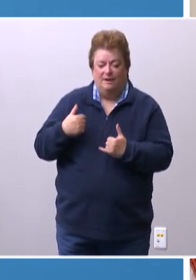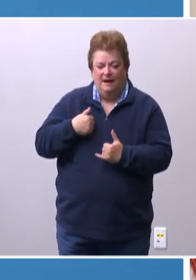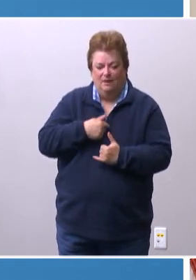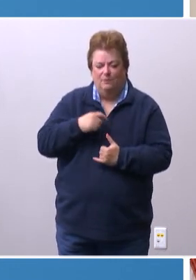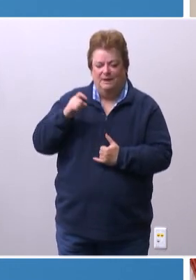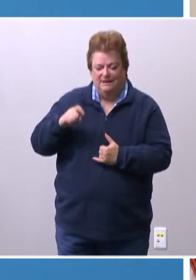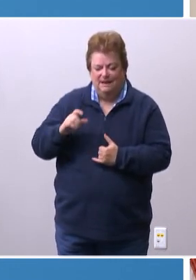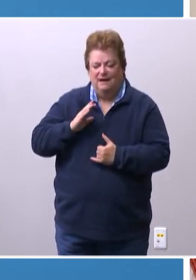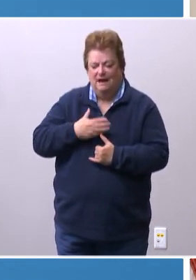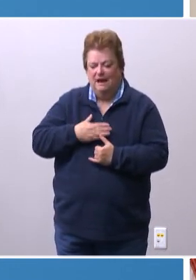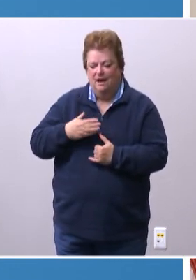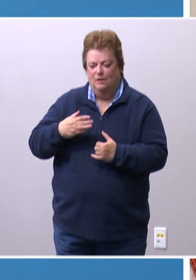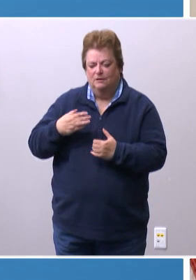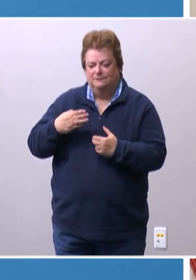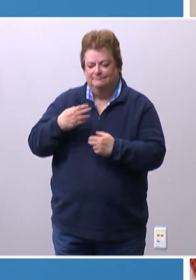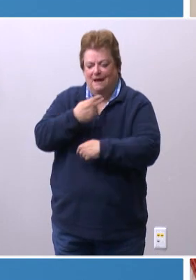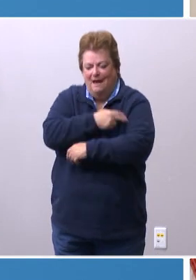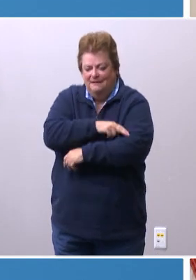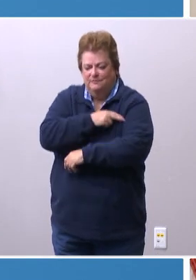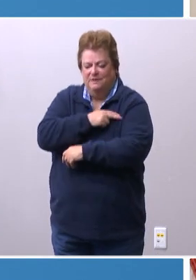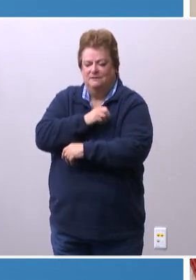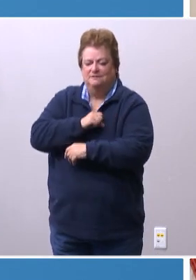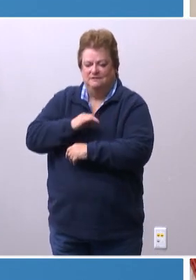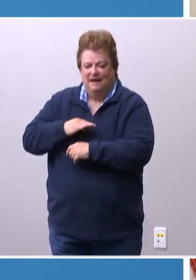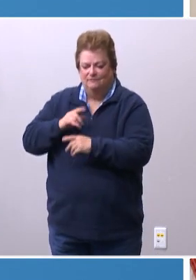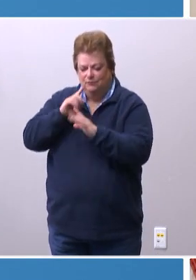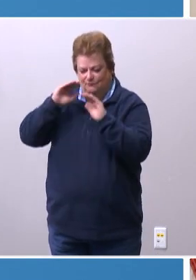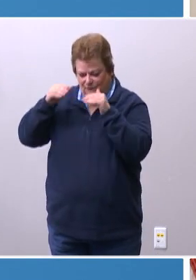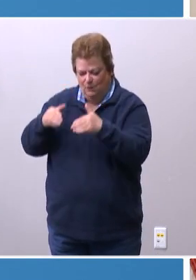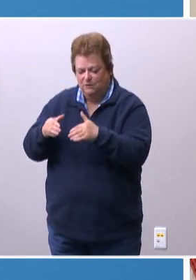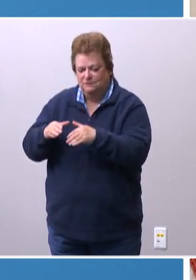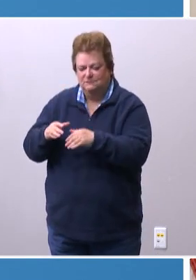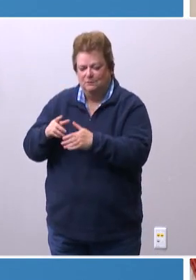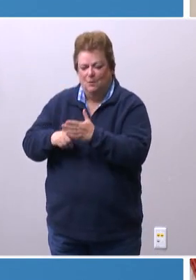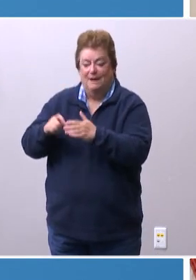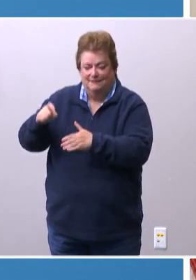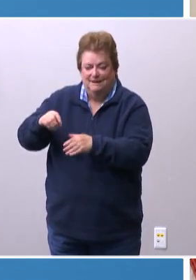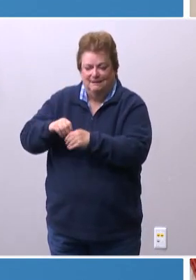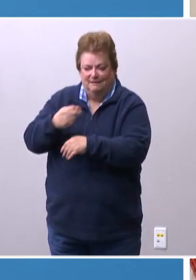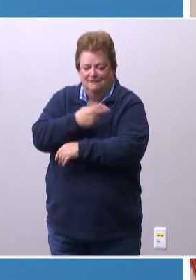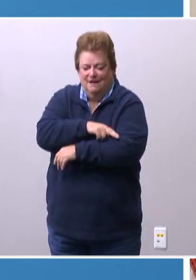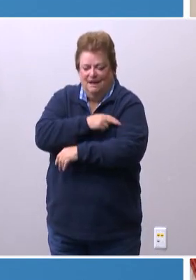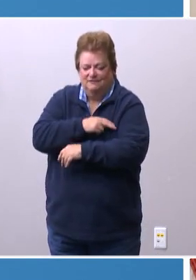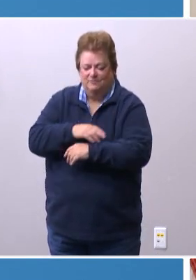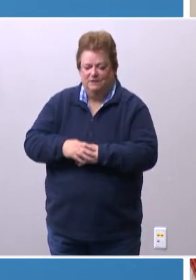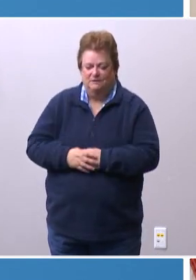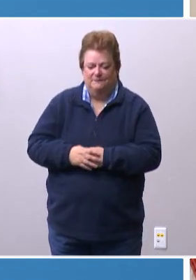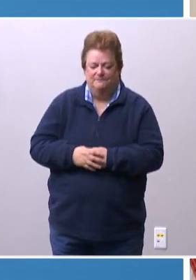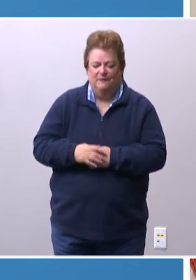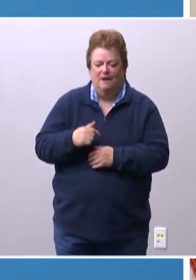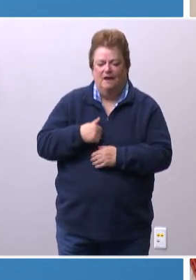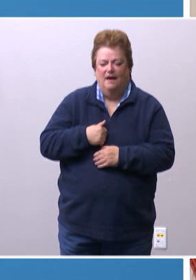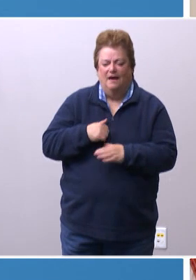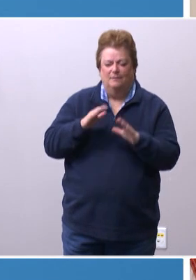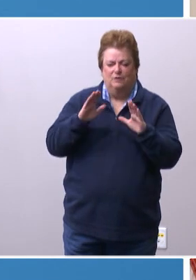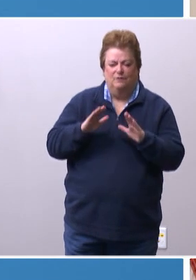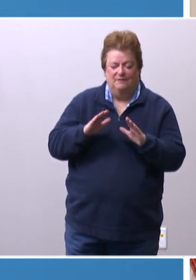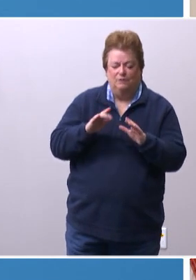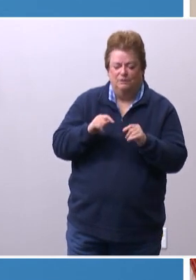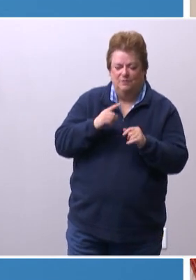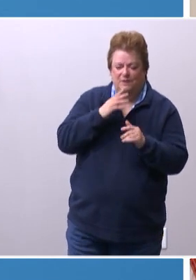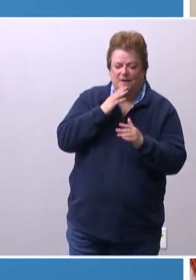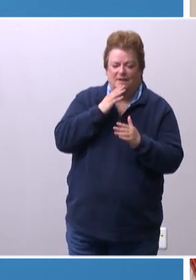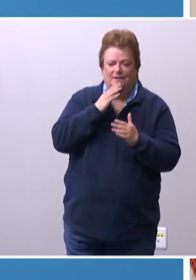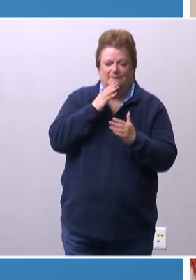to be focused on acute care hospital needs. Lastly, I would just say I am so grateful to be part of the Lincoln